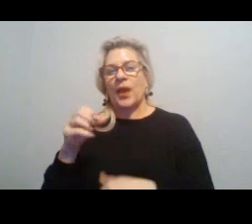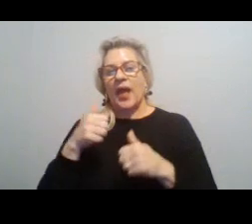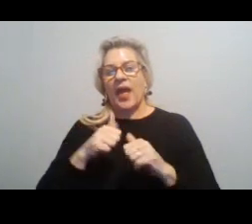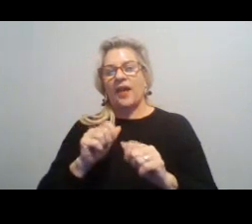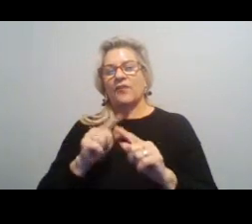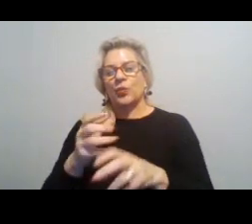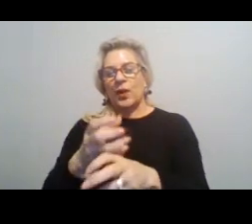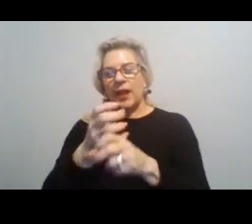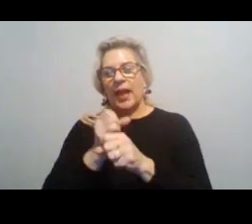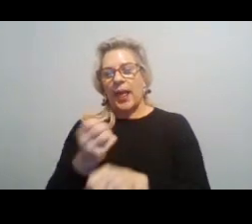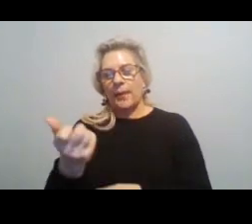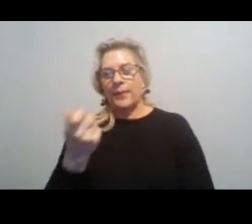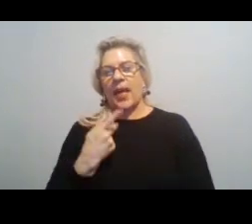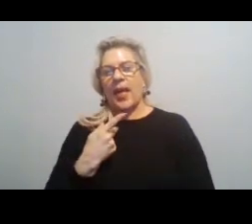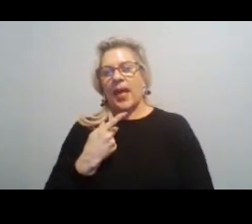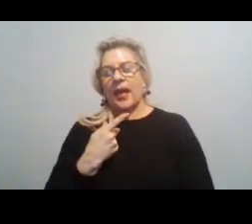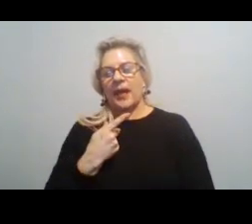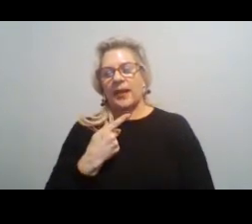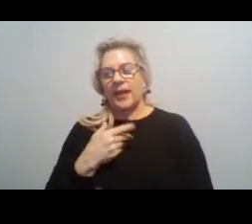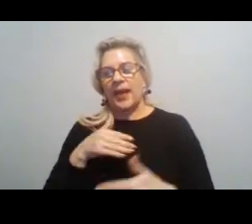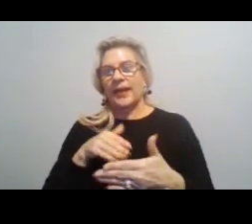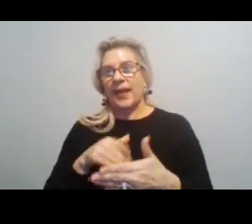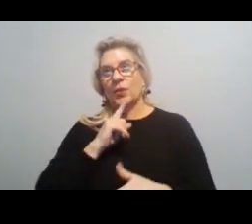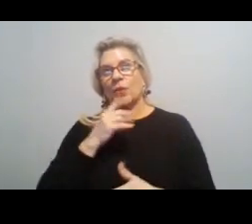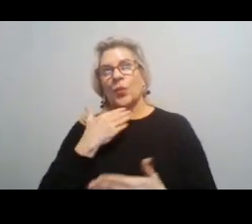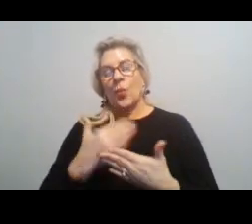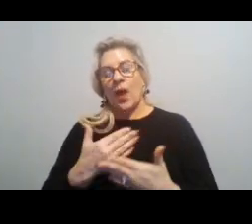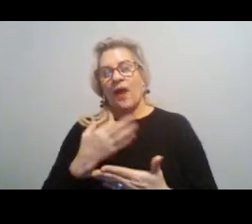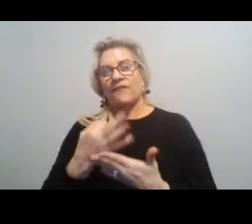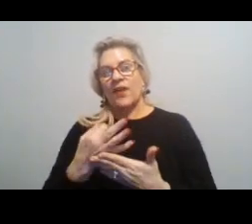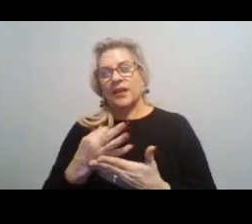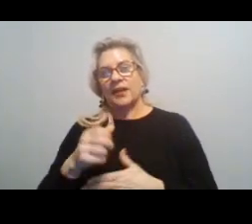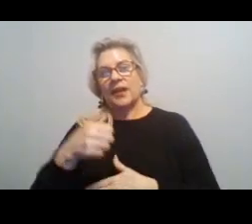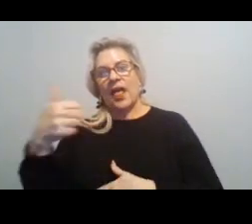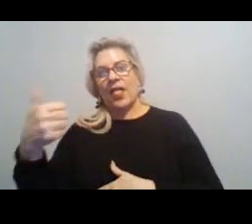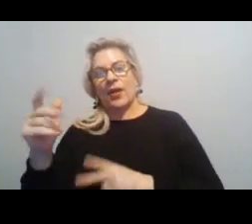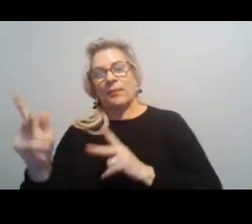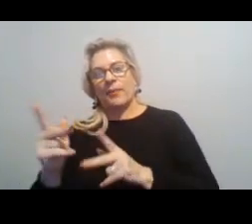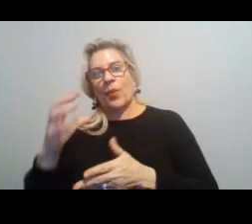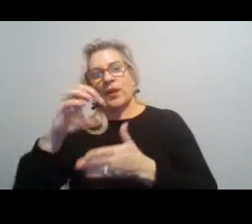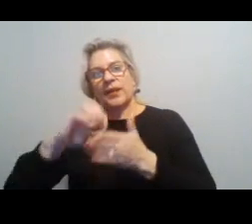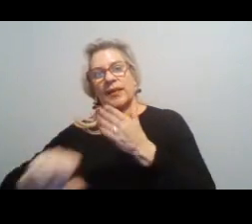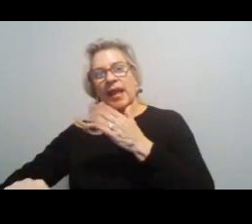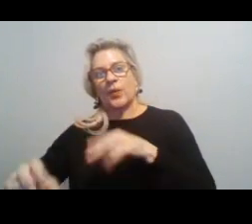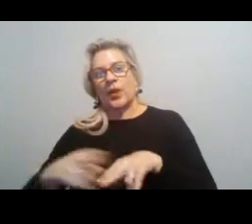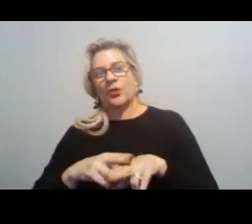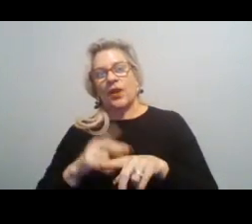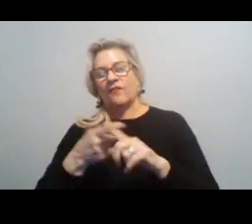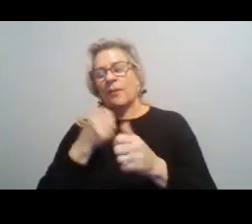back against well-funded proponents to take away rail from ever